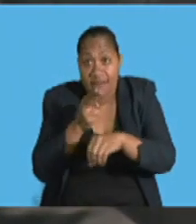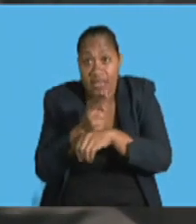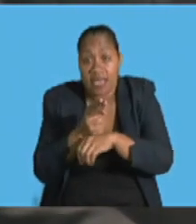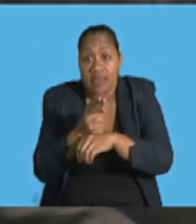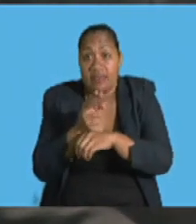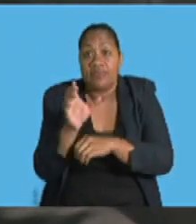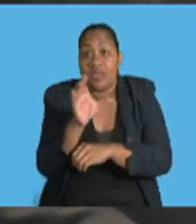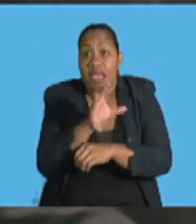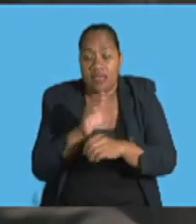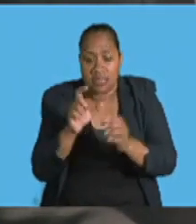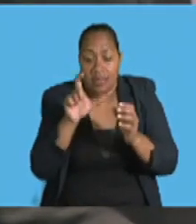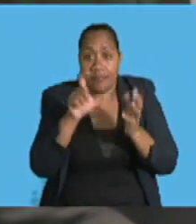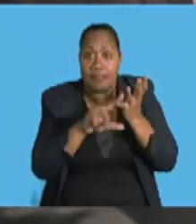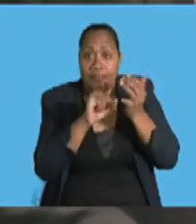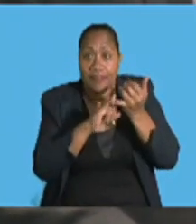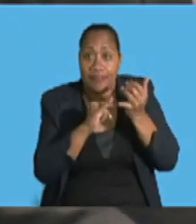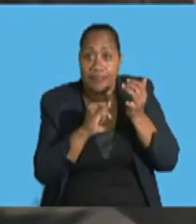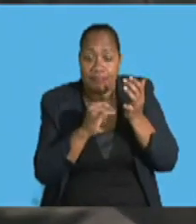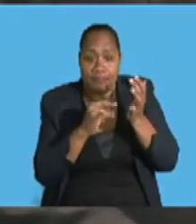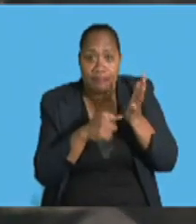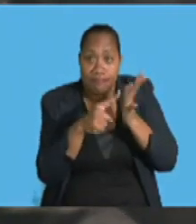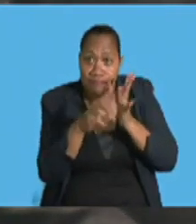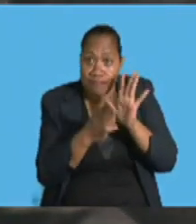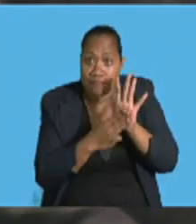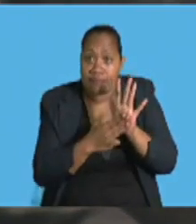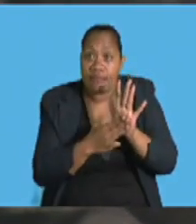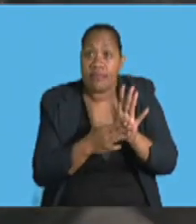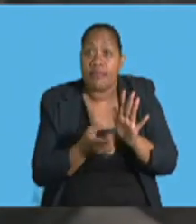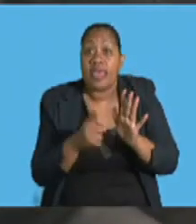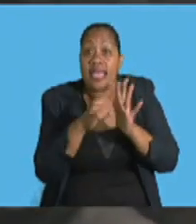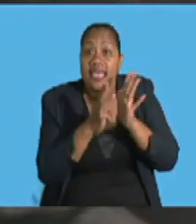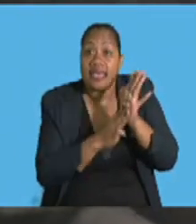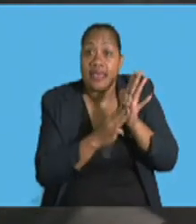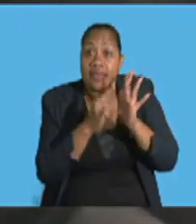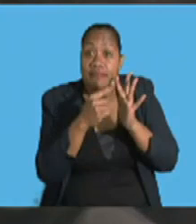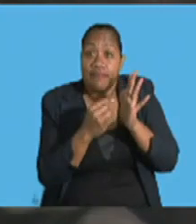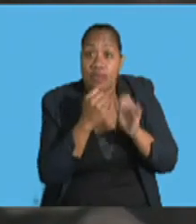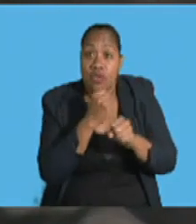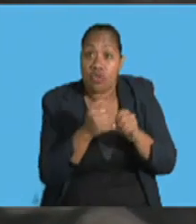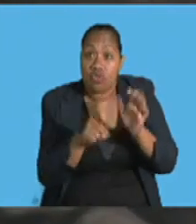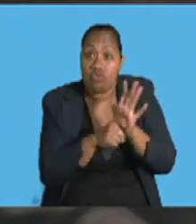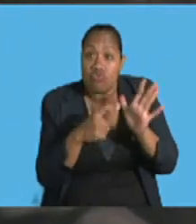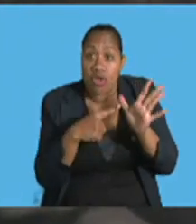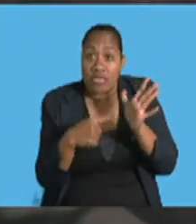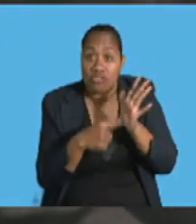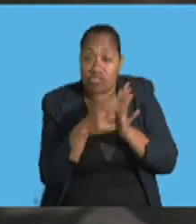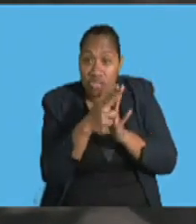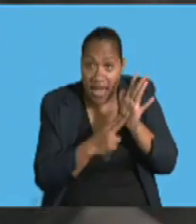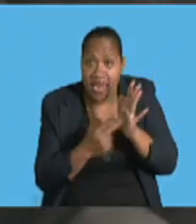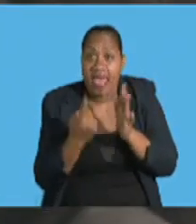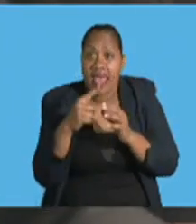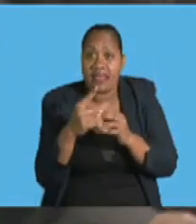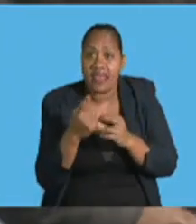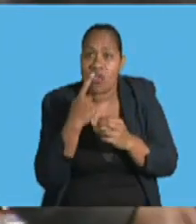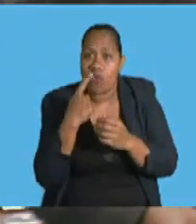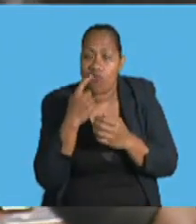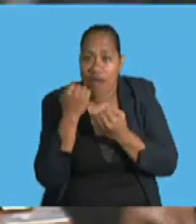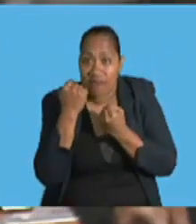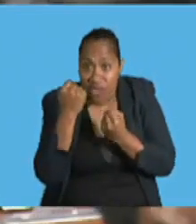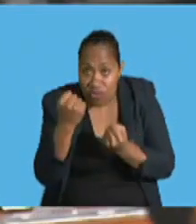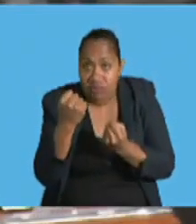the Republic of Fiji Military Forces, and the Fiji Revenue and Customs Service.